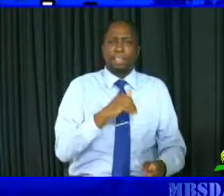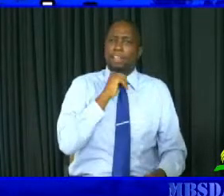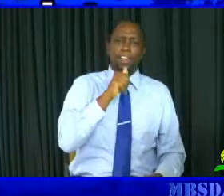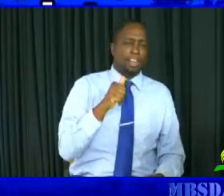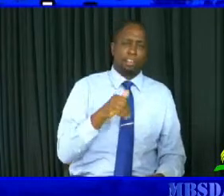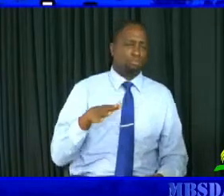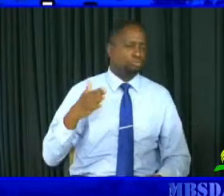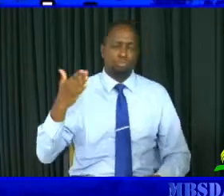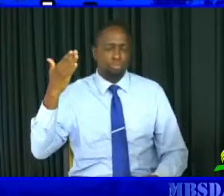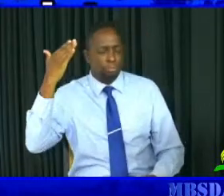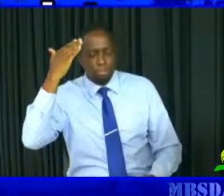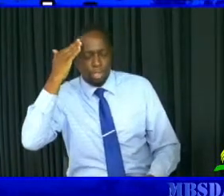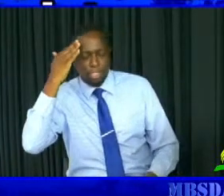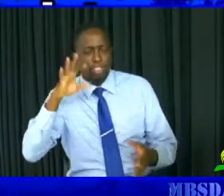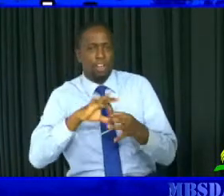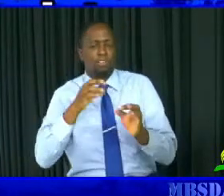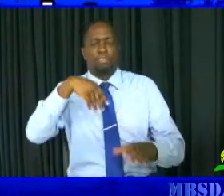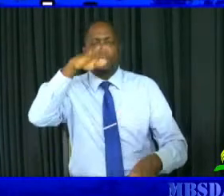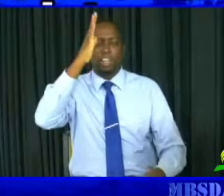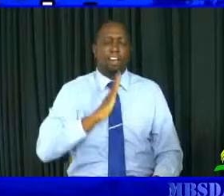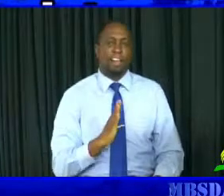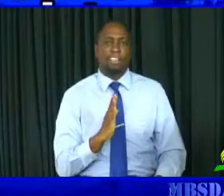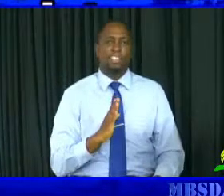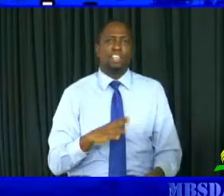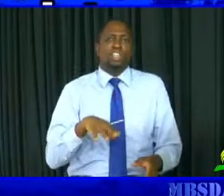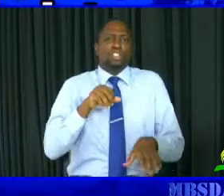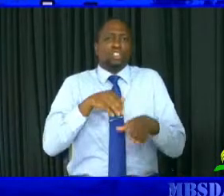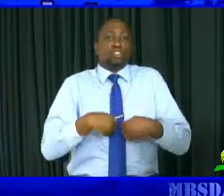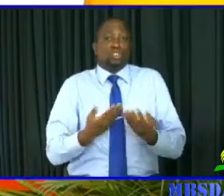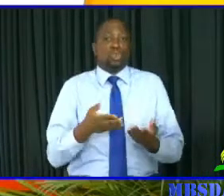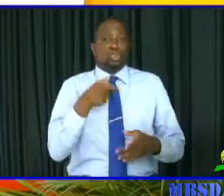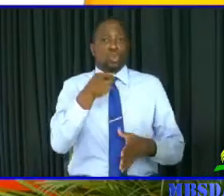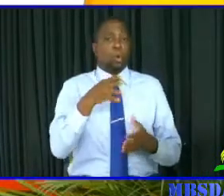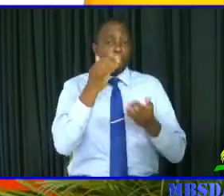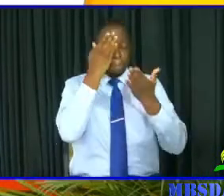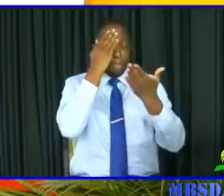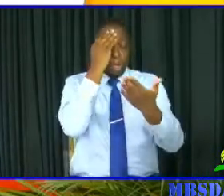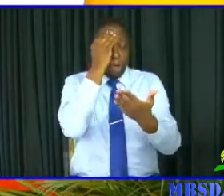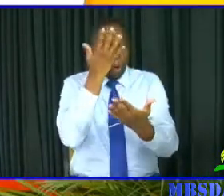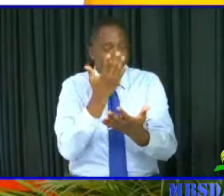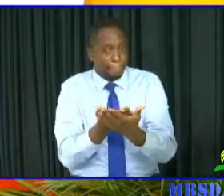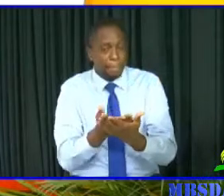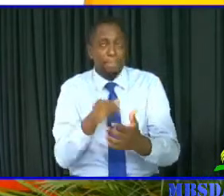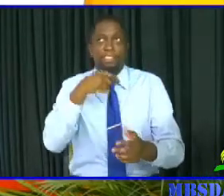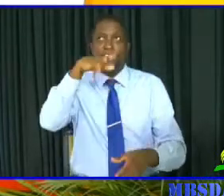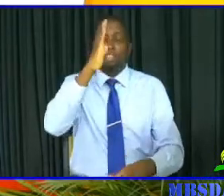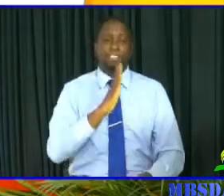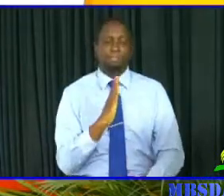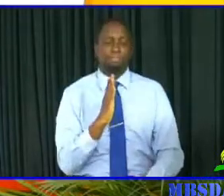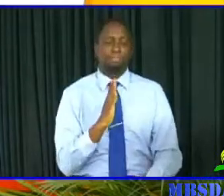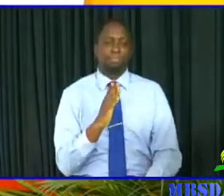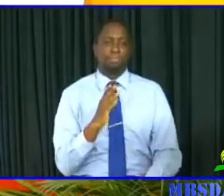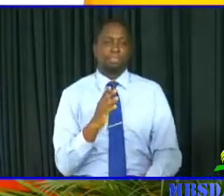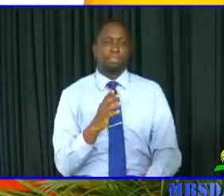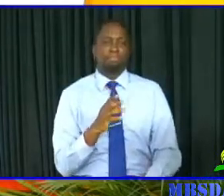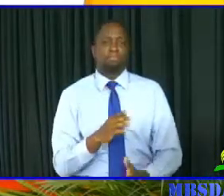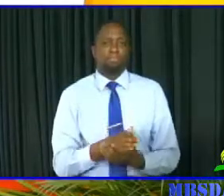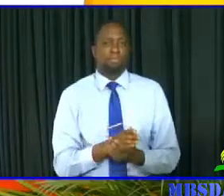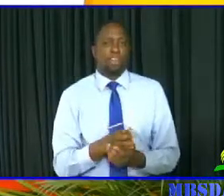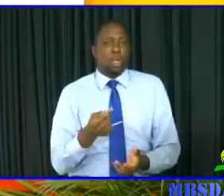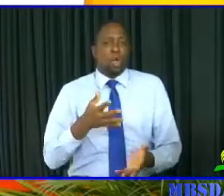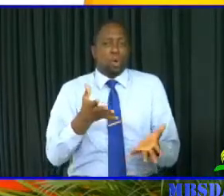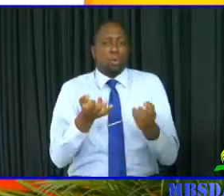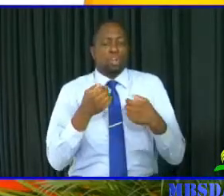bringing into captivity every thought to the obedience of Christ. My beloved brothers and sisters, I want to jump over now. I